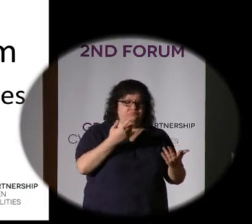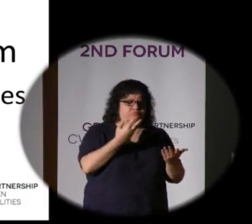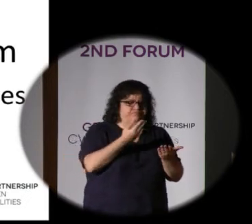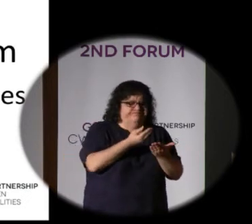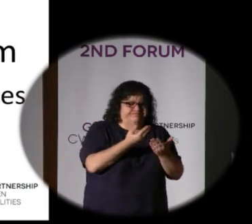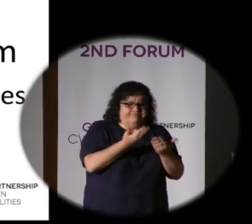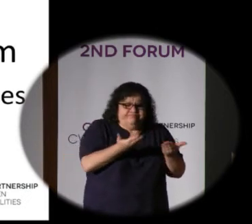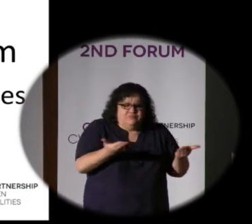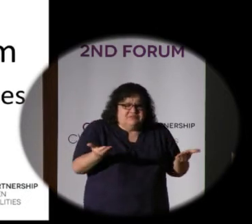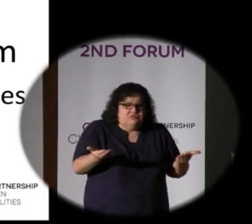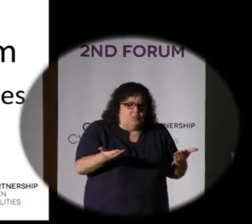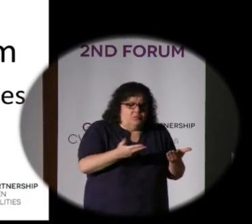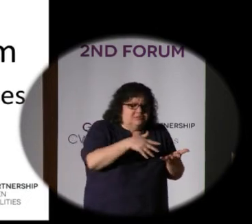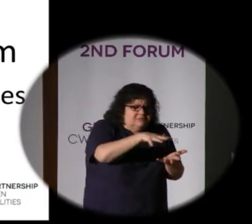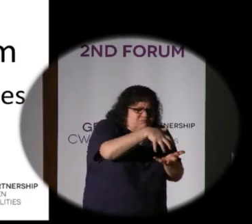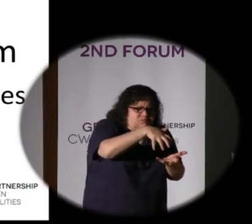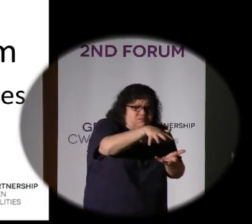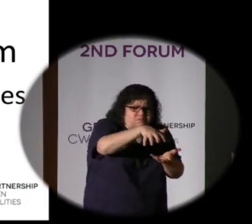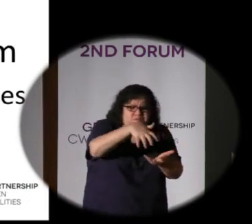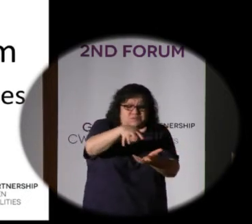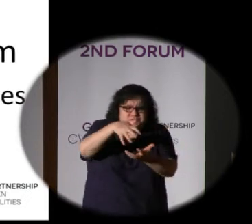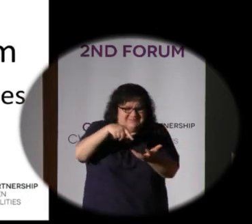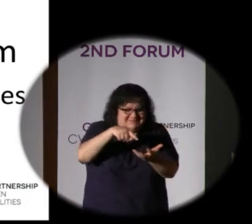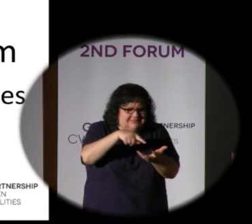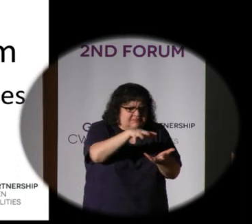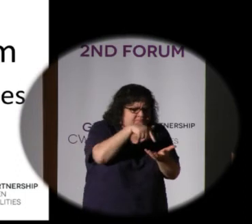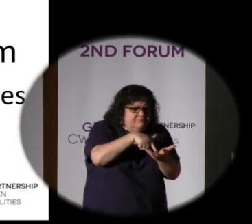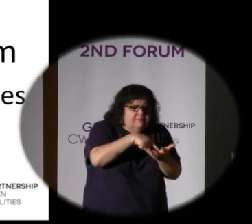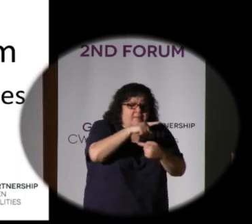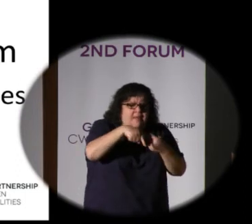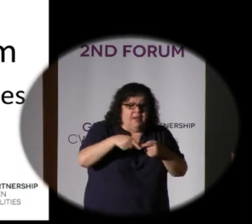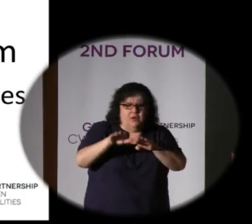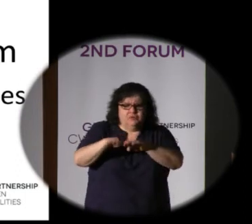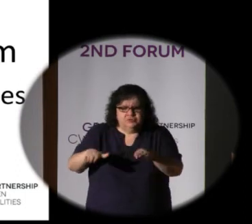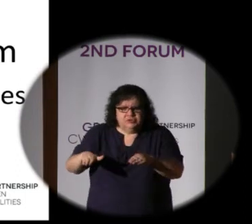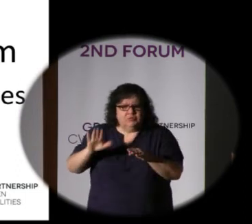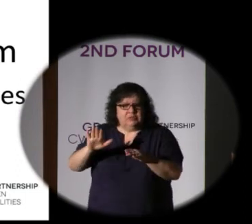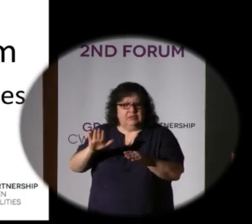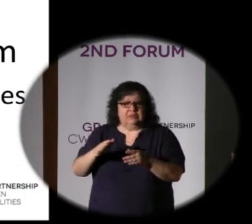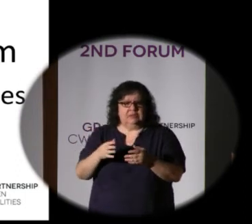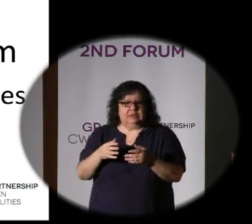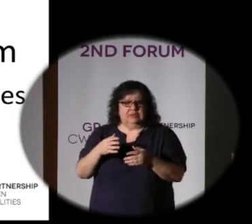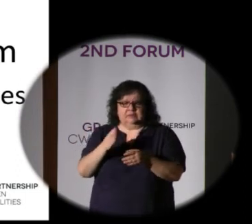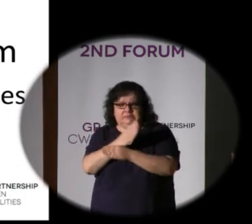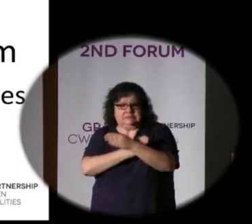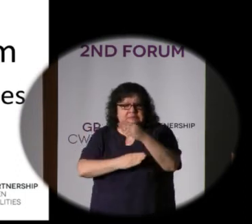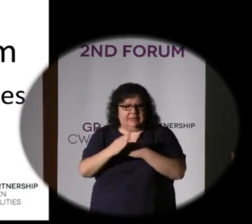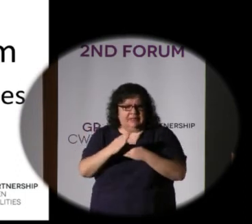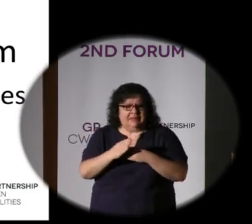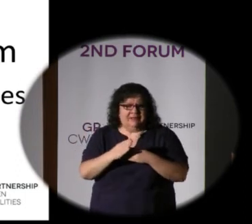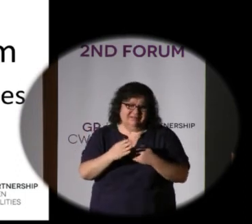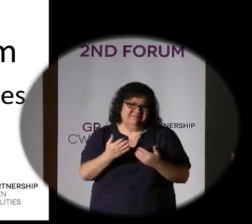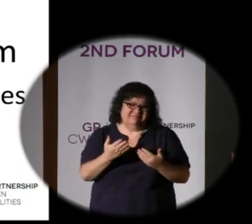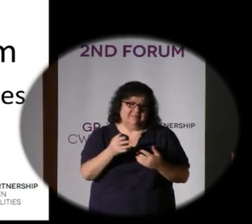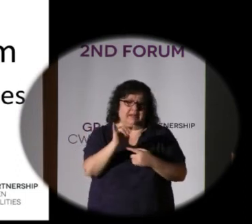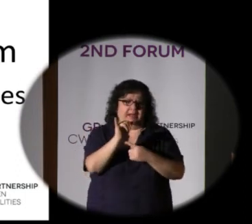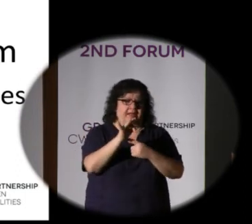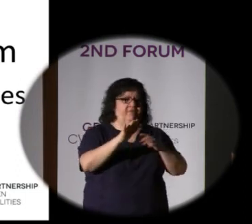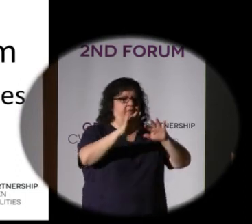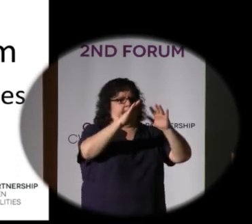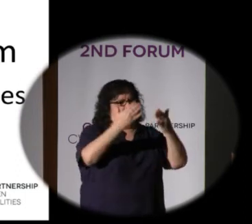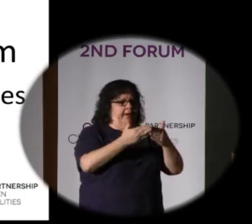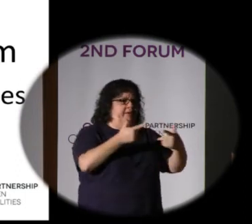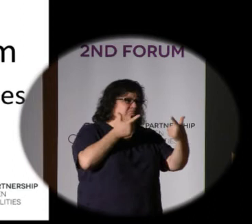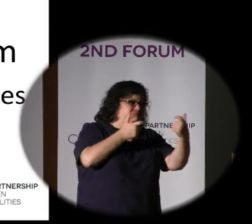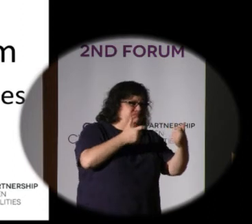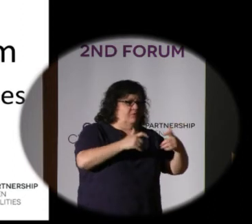to children with disability in emergency or in disaster risk management. But we did not get many out of it.